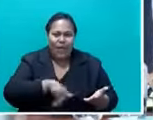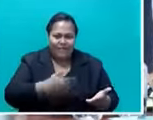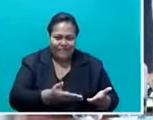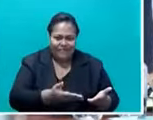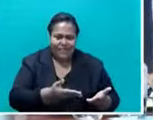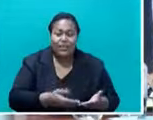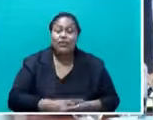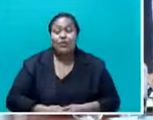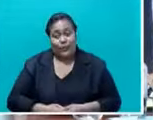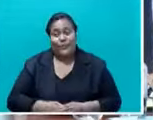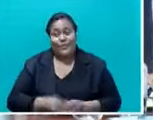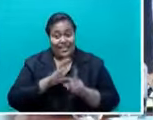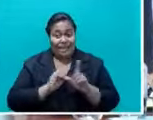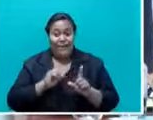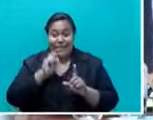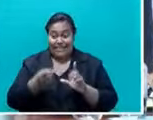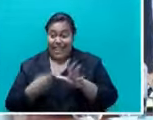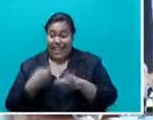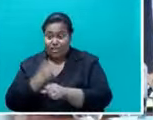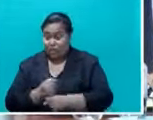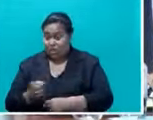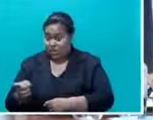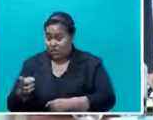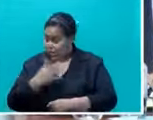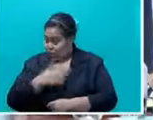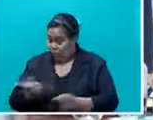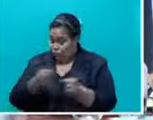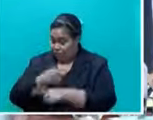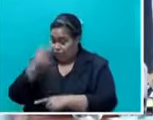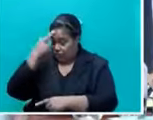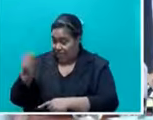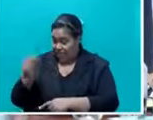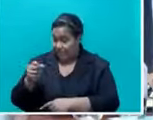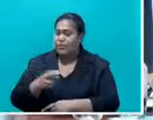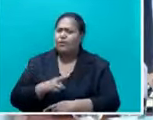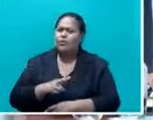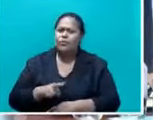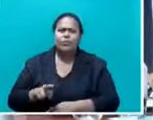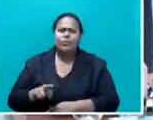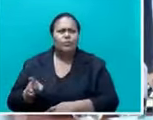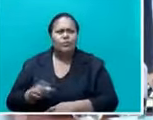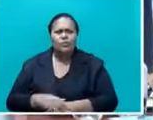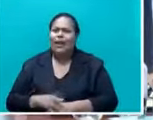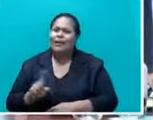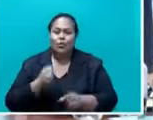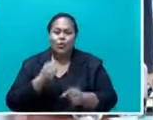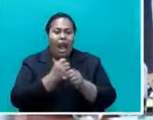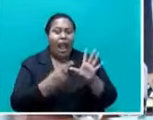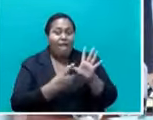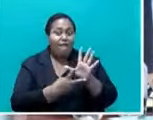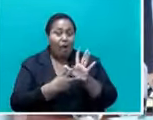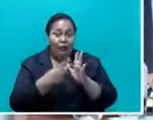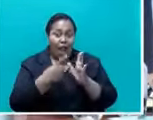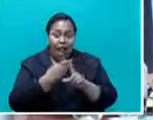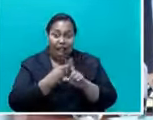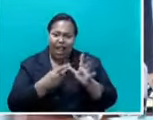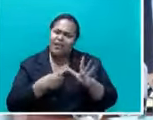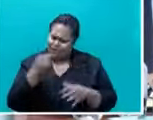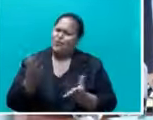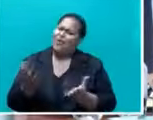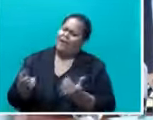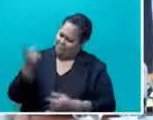Ayaz wants to change his name to Ayaz Ngaboka, you're very welcome to do that, Honorable